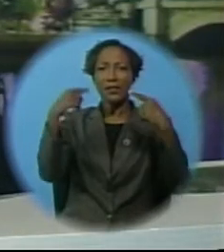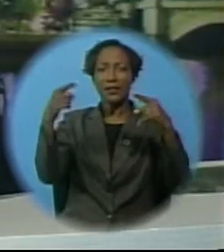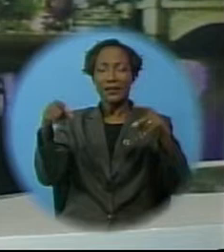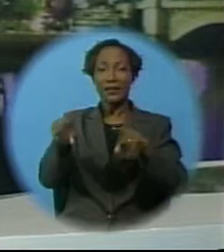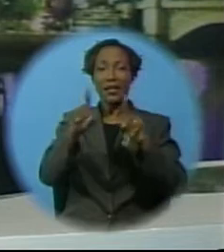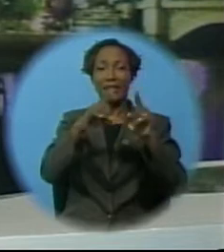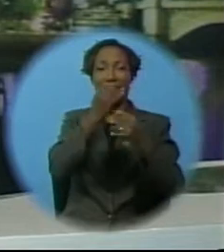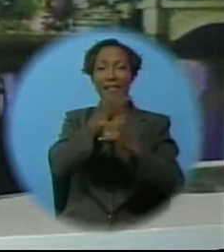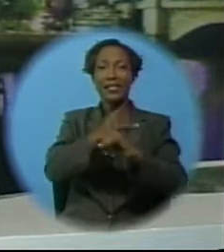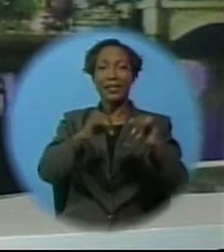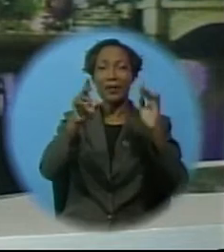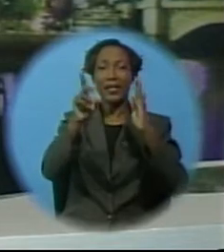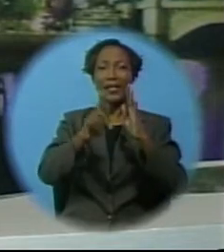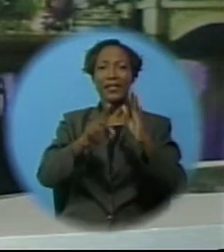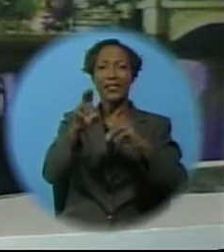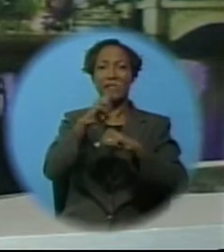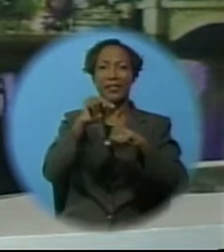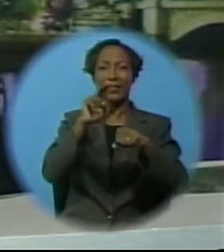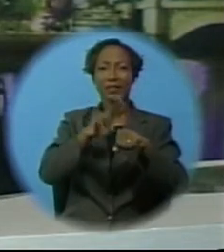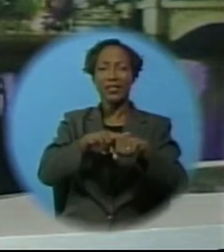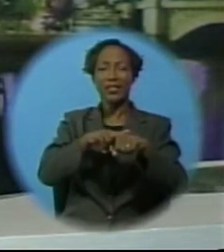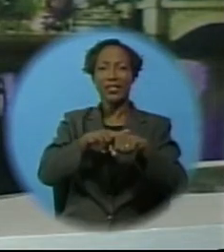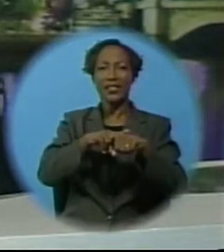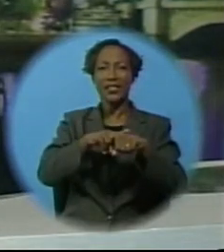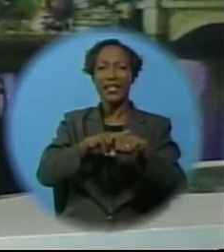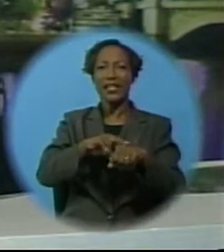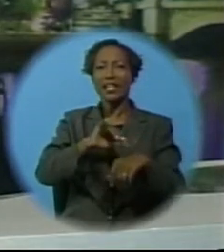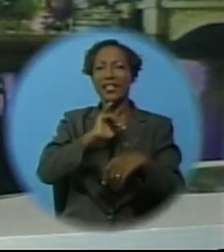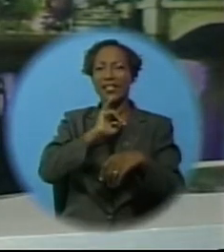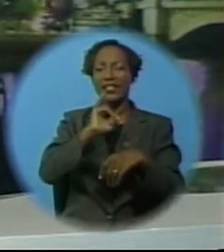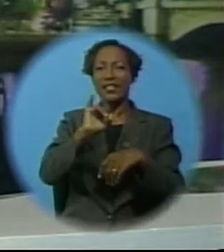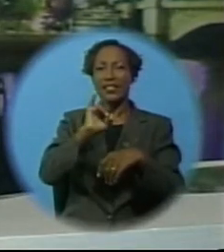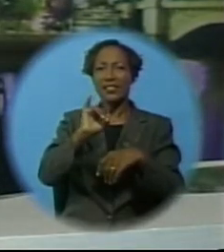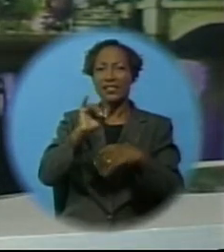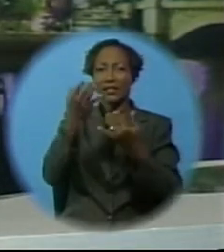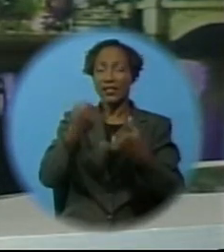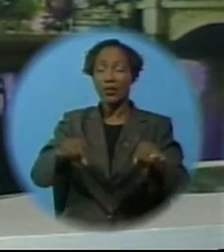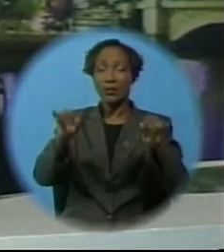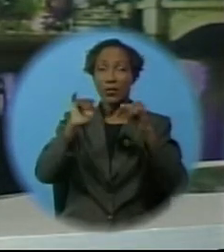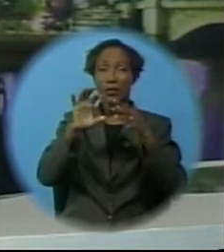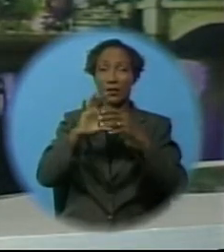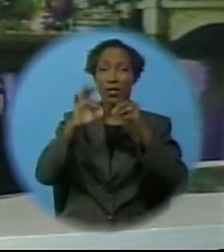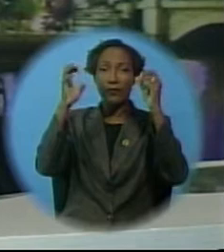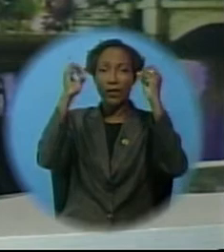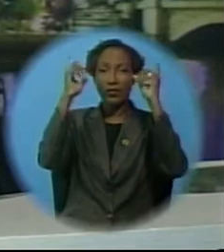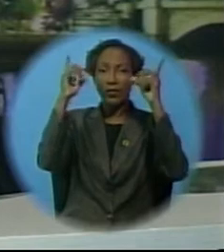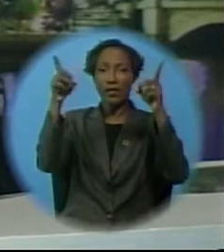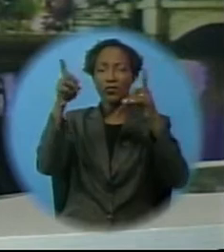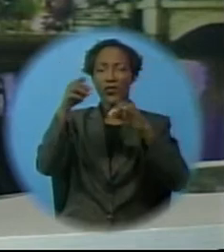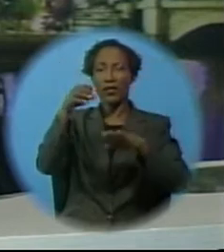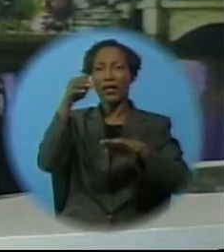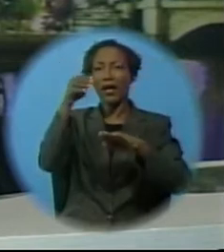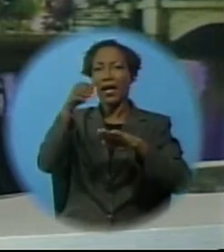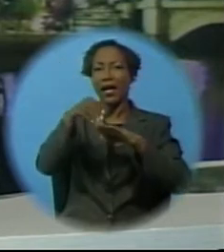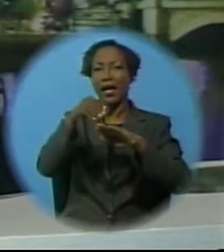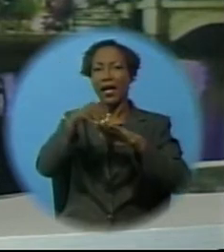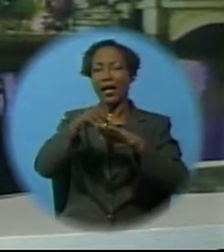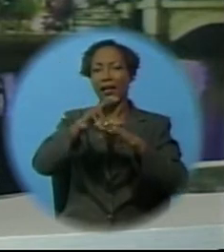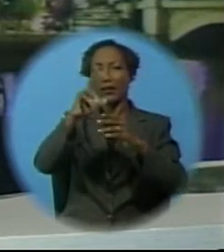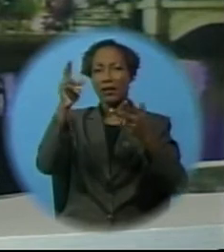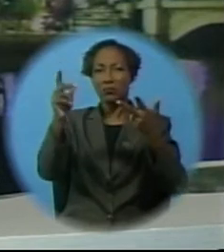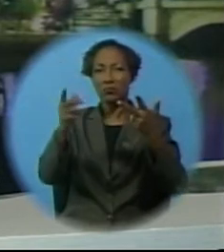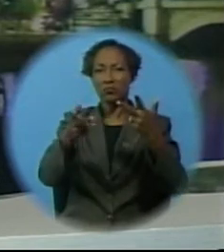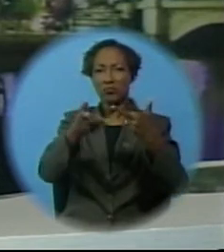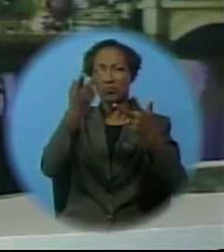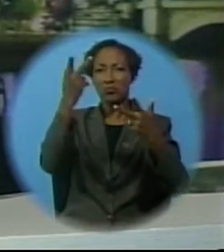independent nation can be attributed to the role played by education, especially at the tertiary level. This assessment from Pro-Vice